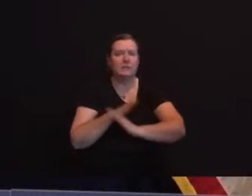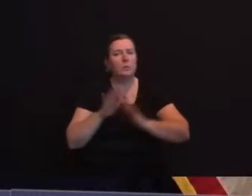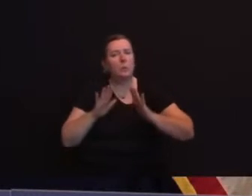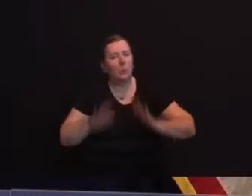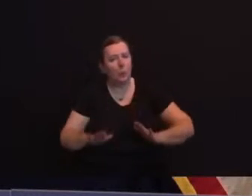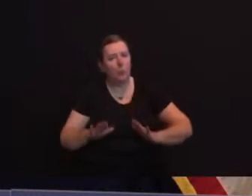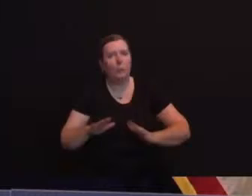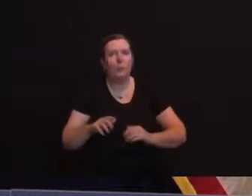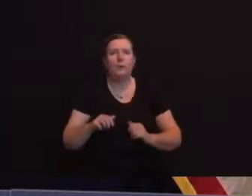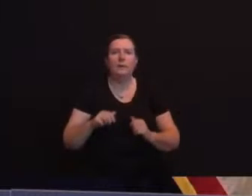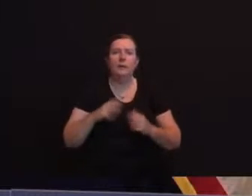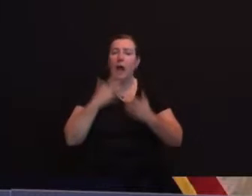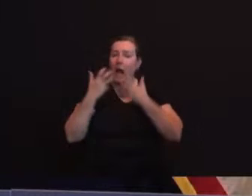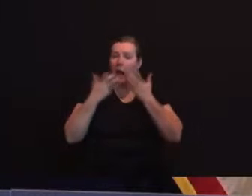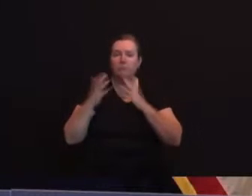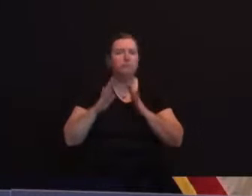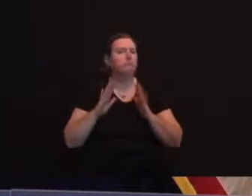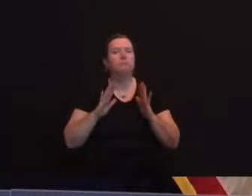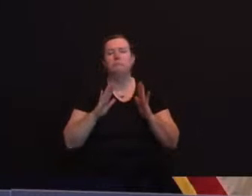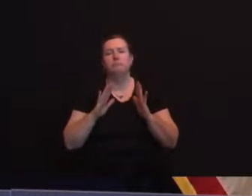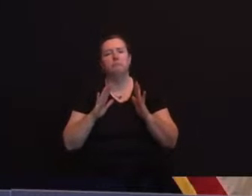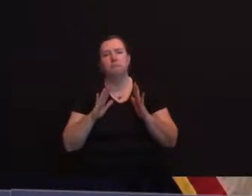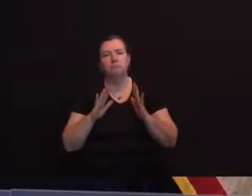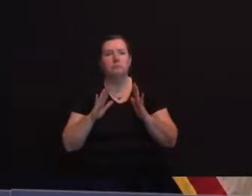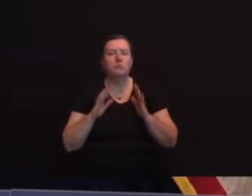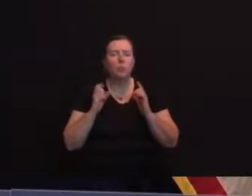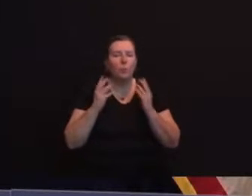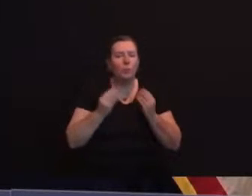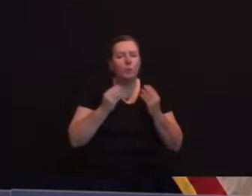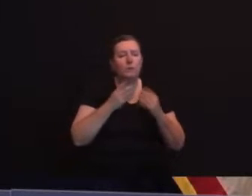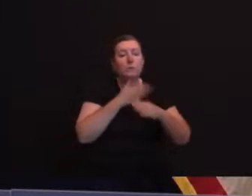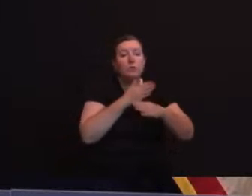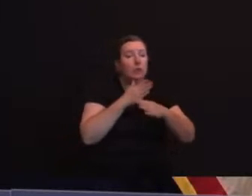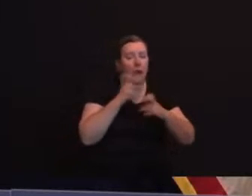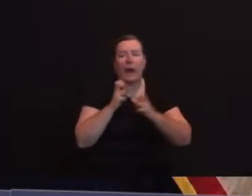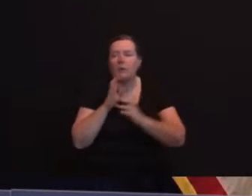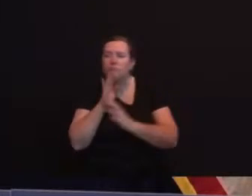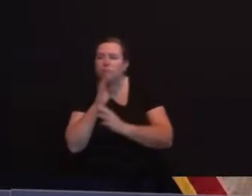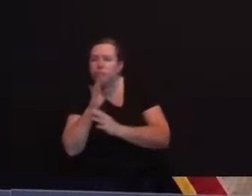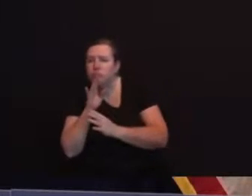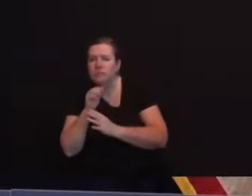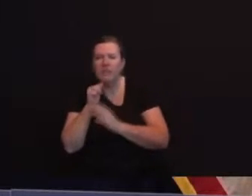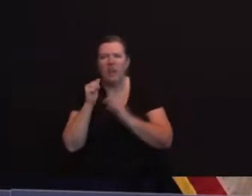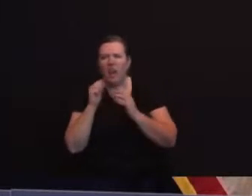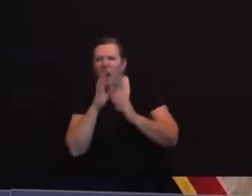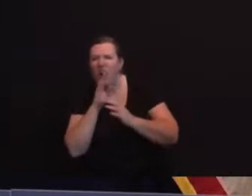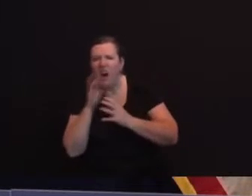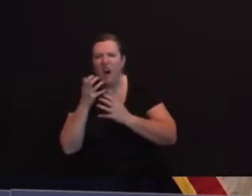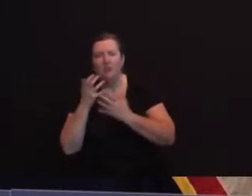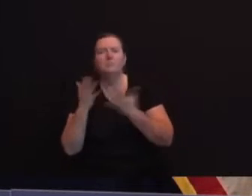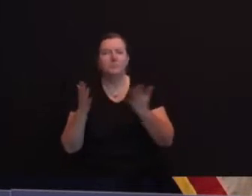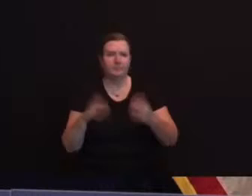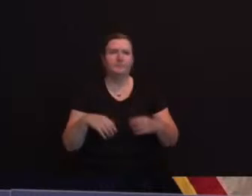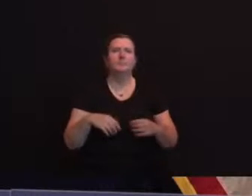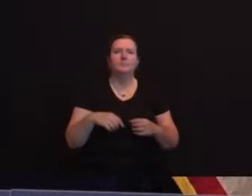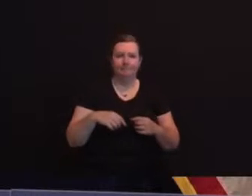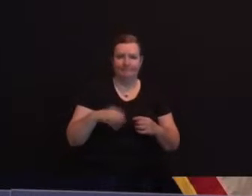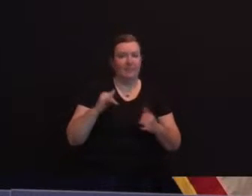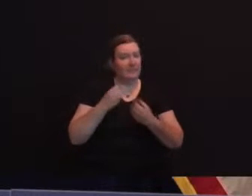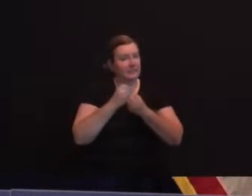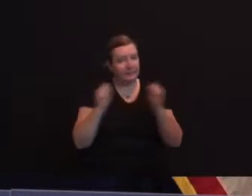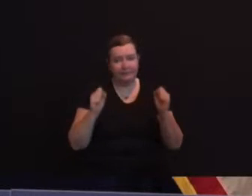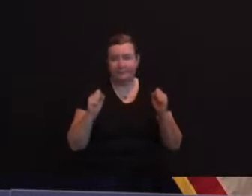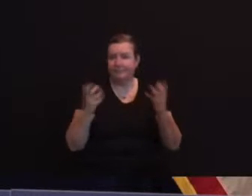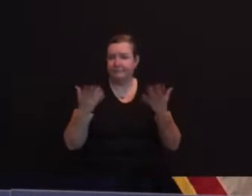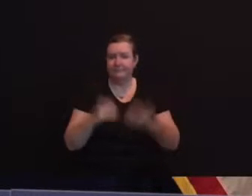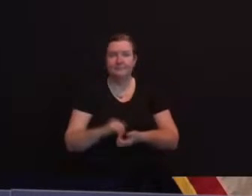loudly to be heard. Please keep safety in mind while celebrating the holiday. We cannot let our guard down because